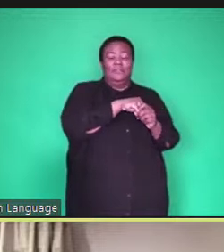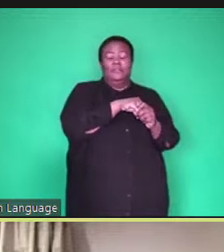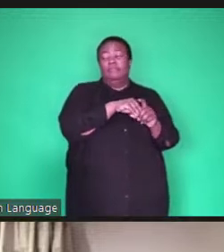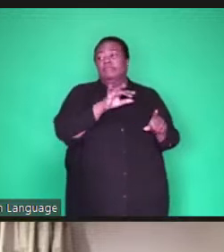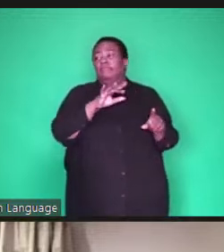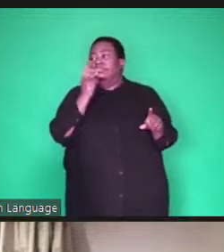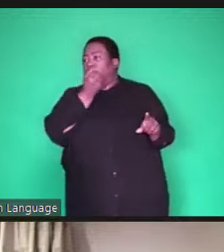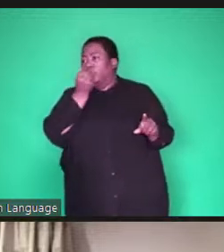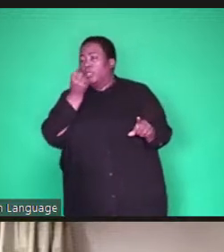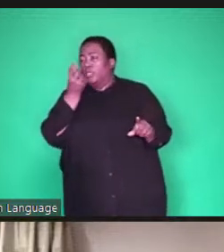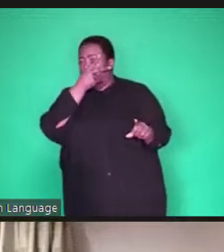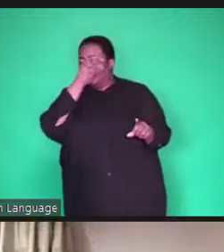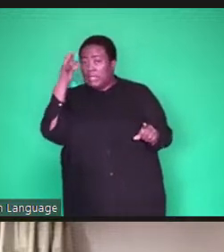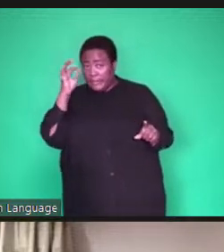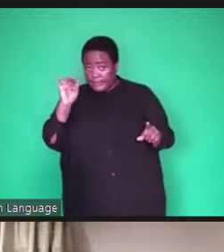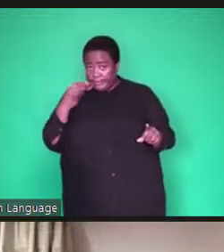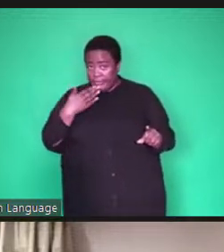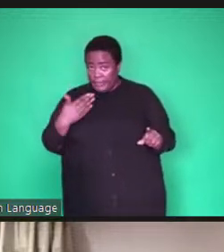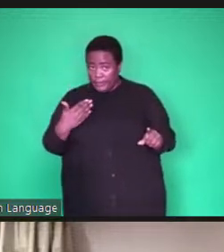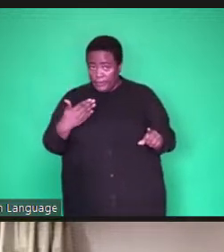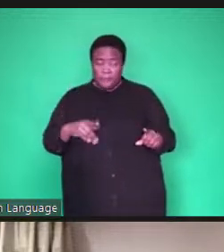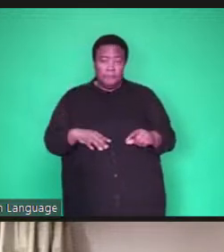Sorry, we've got 2 minutes. Thank you.